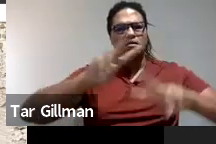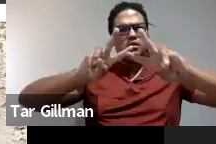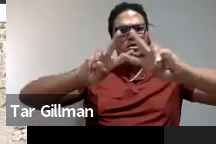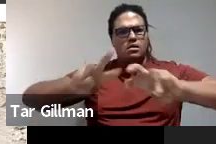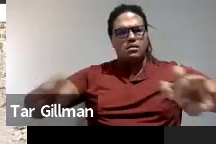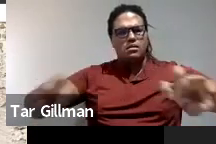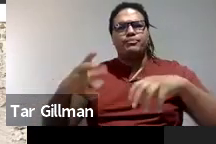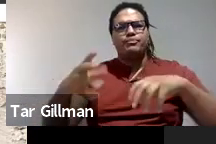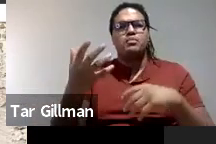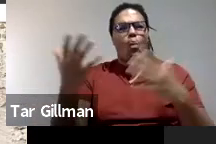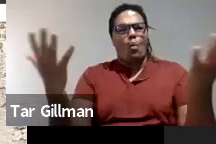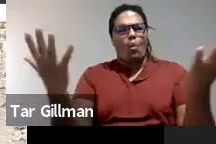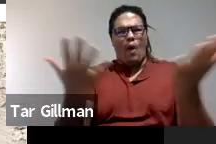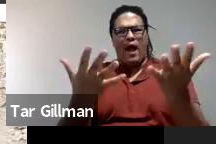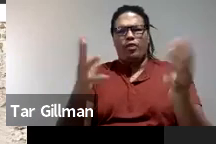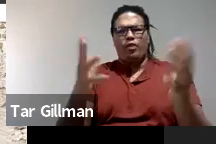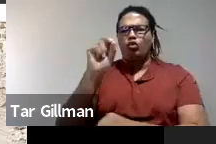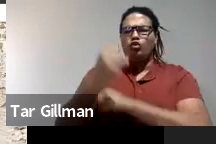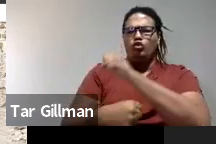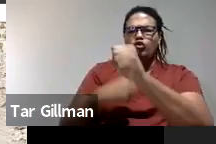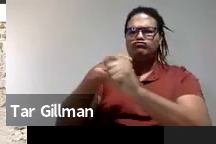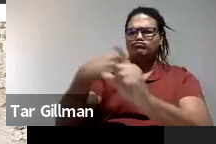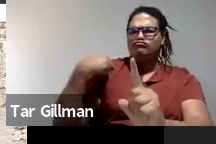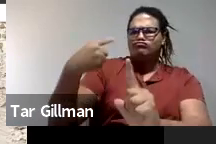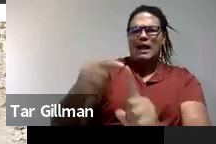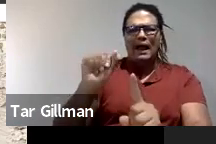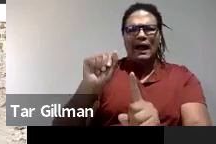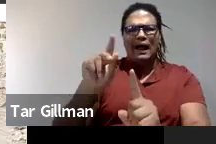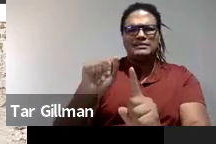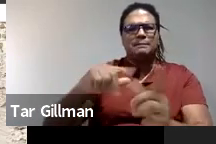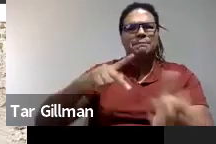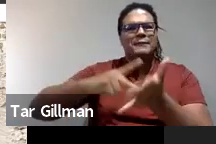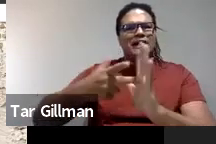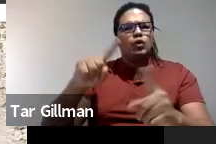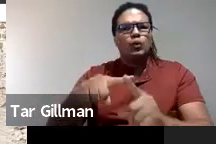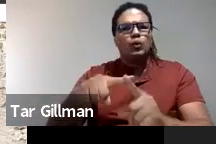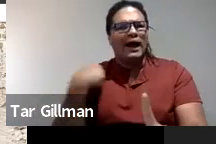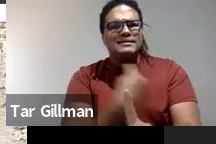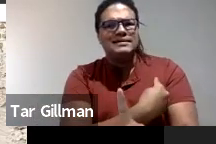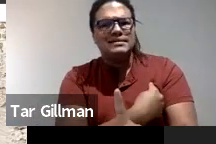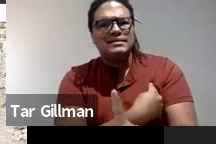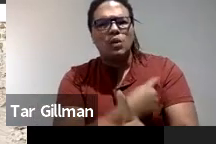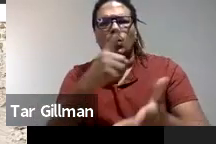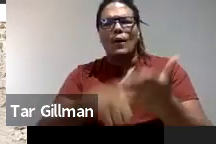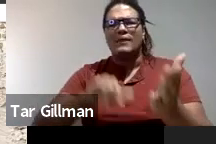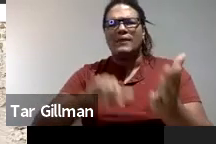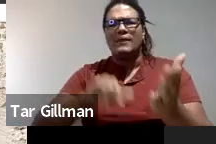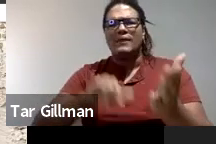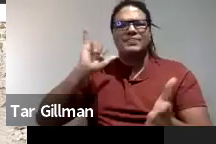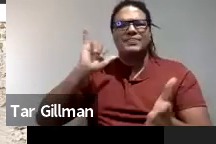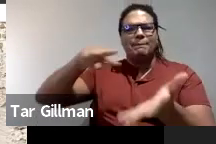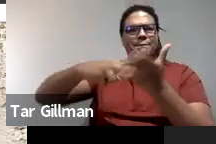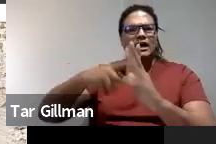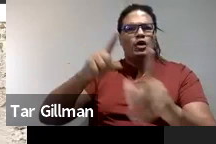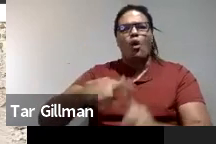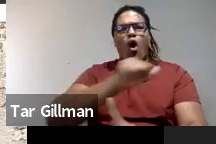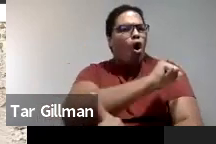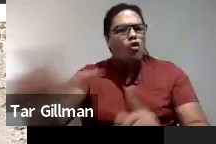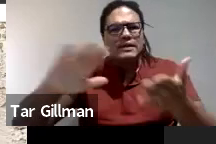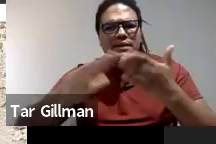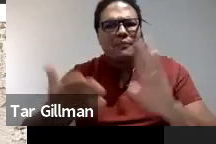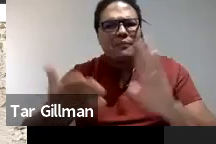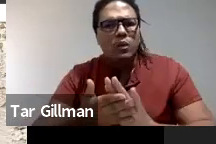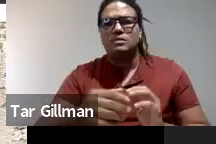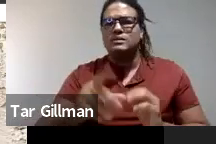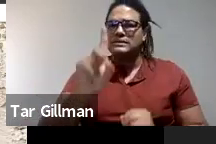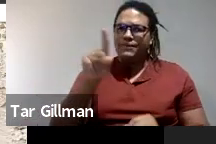Now, my closing thoughts. I want everybody to look at what the ADA has done for us over the course of these 30